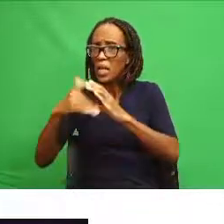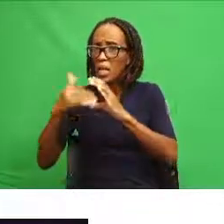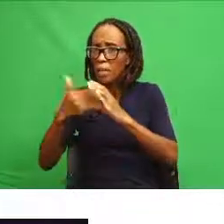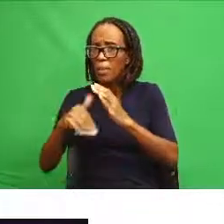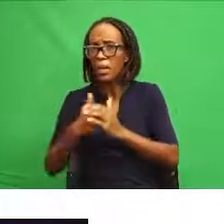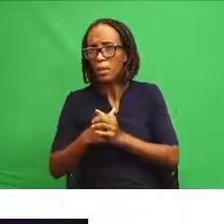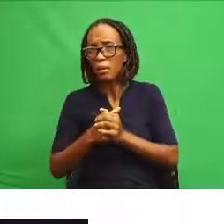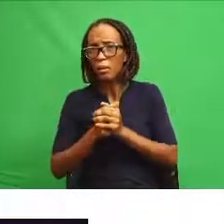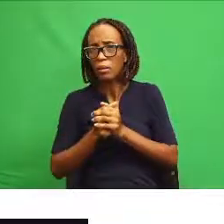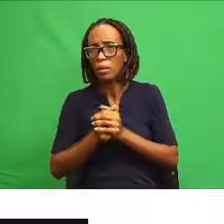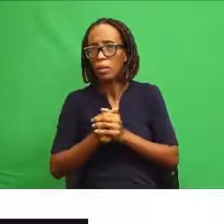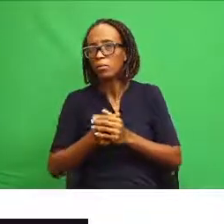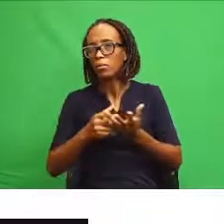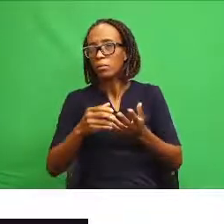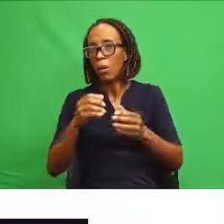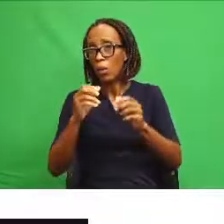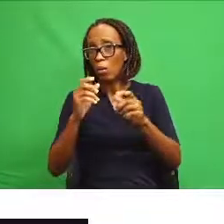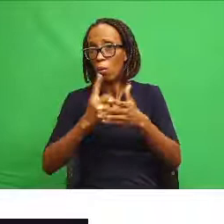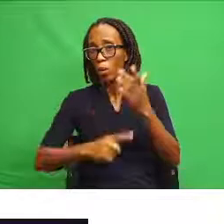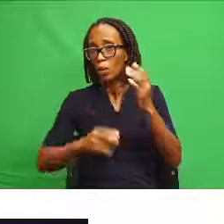at